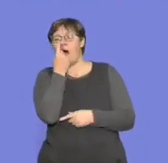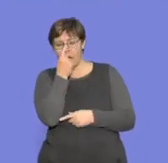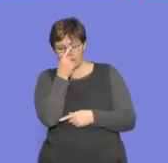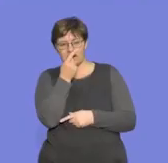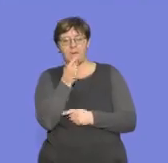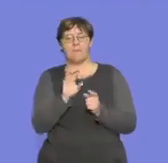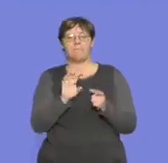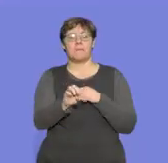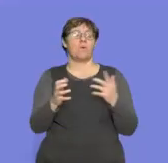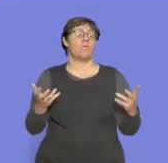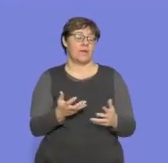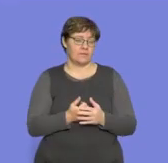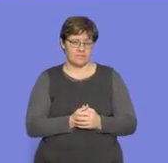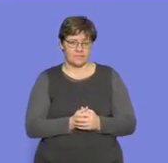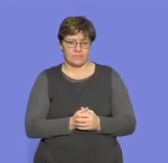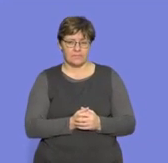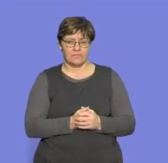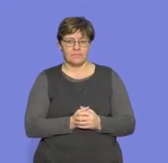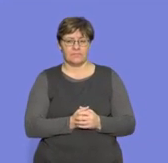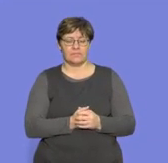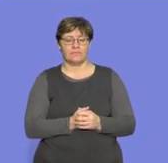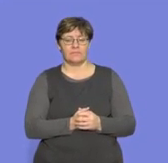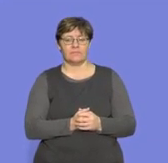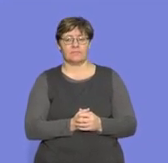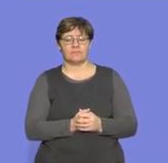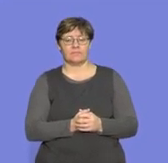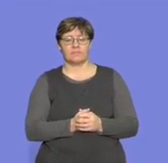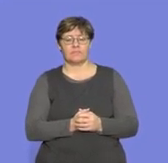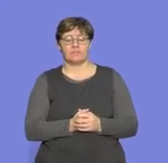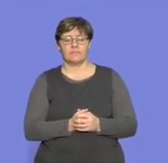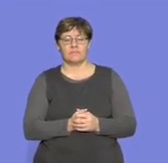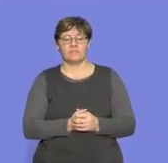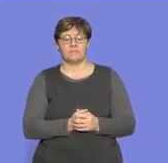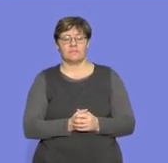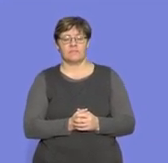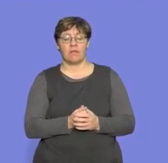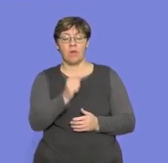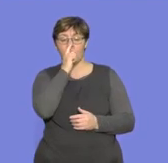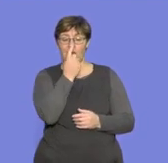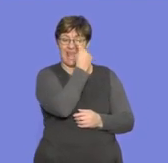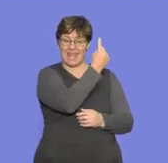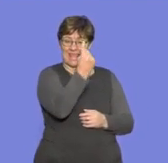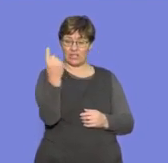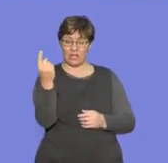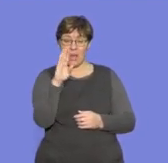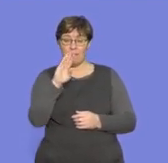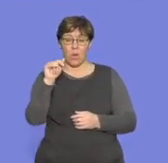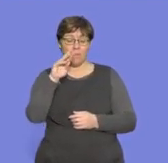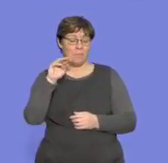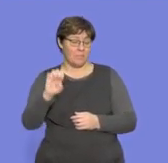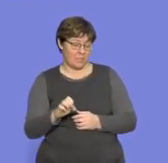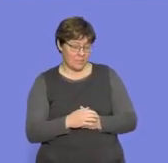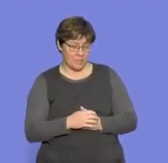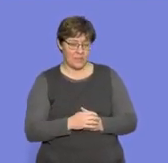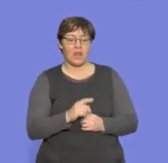in the context of the different provinces. Right. So as we look at each biome, it's important that we understand the